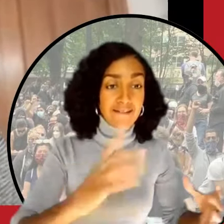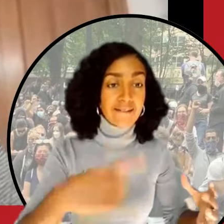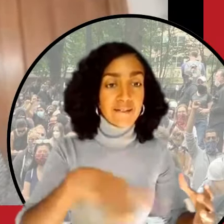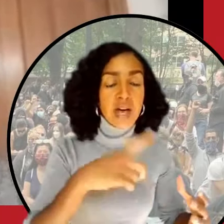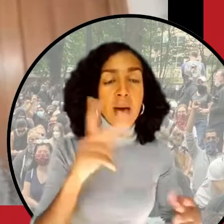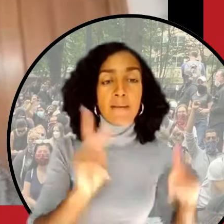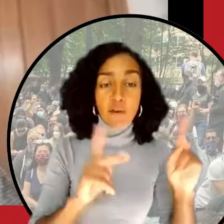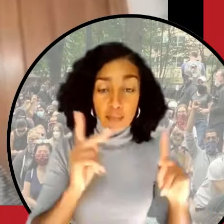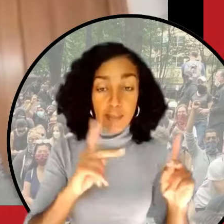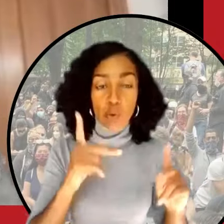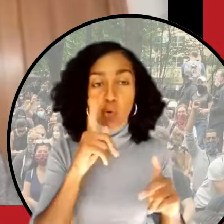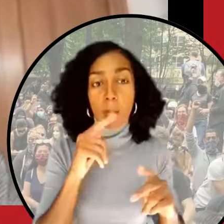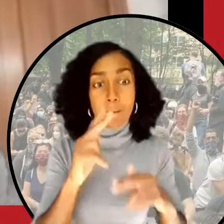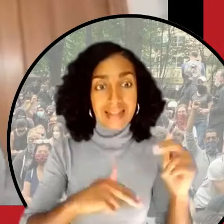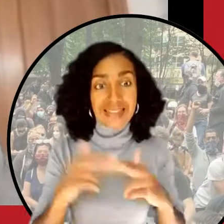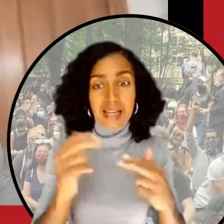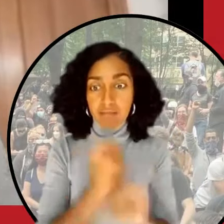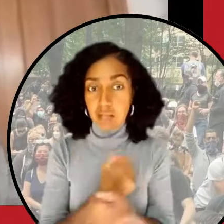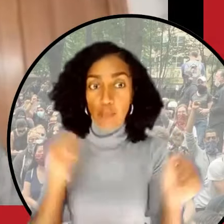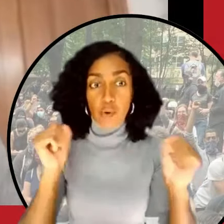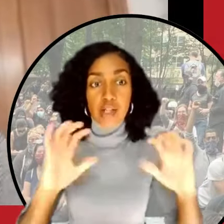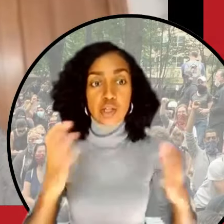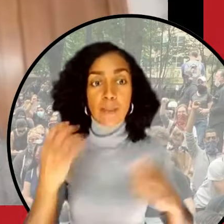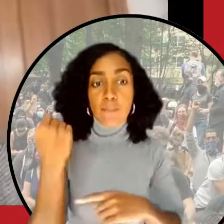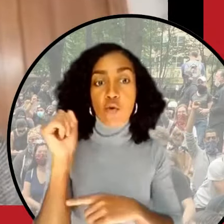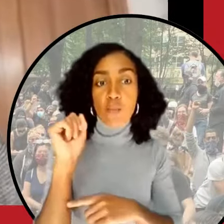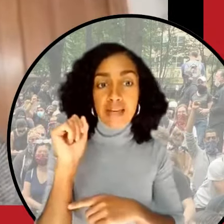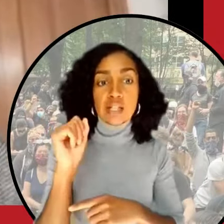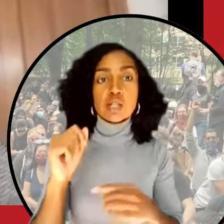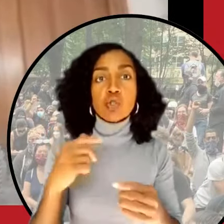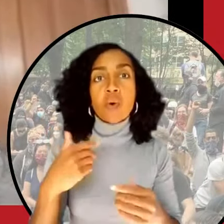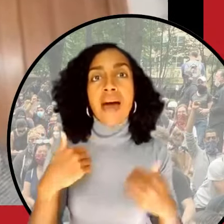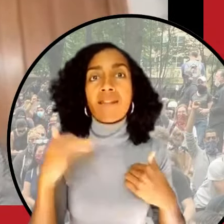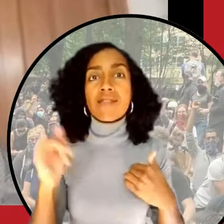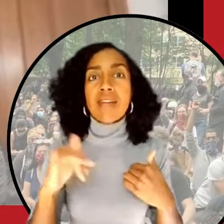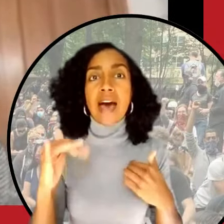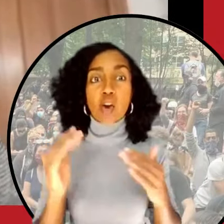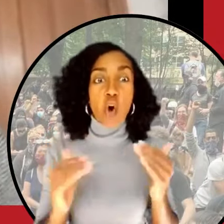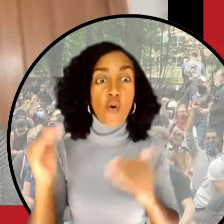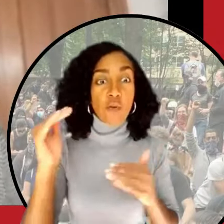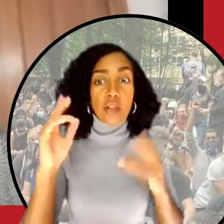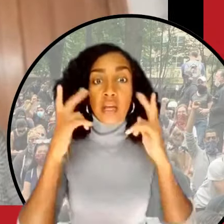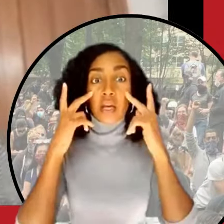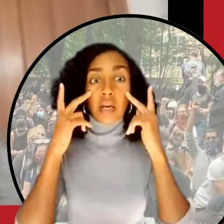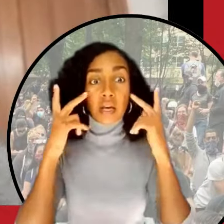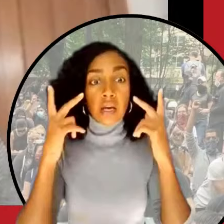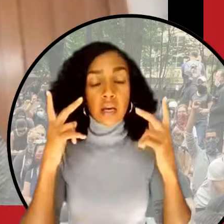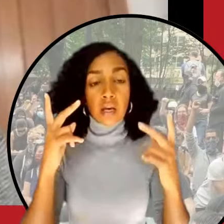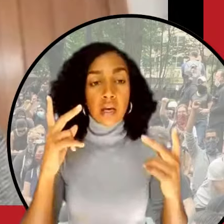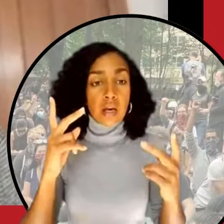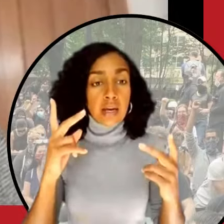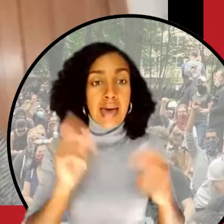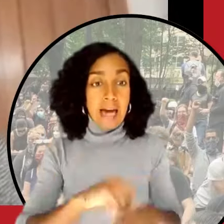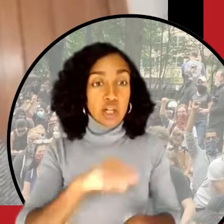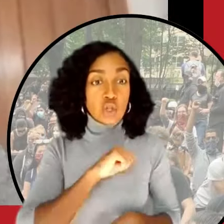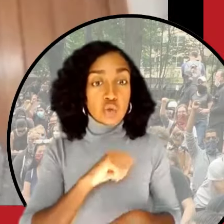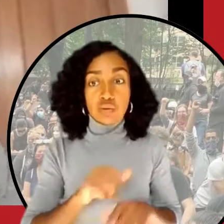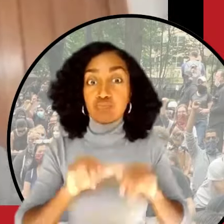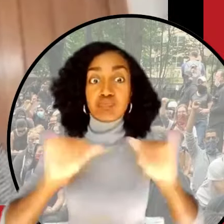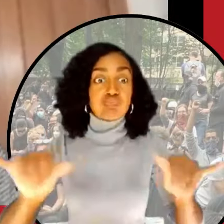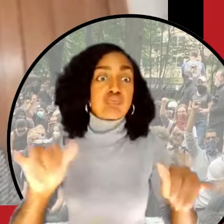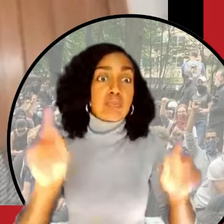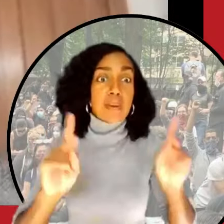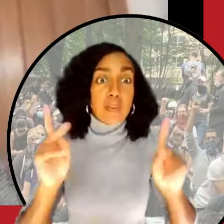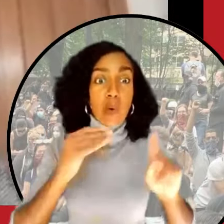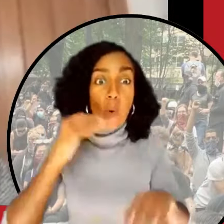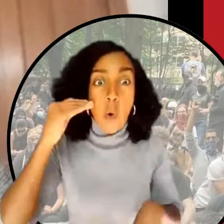movements to have the sort of overly alarmist attitude, to have people sort of locked at home, trembling with fear. That's